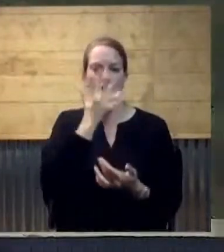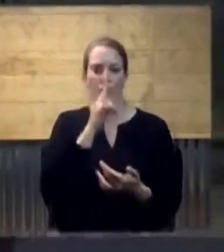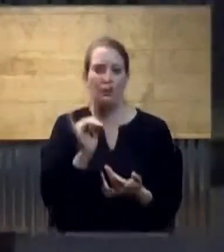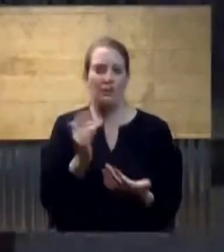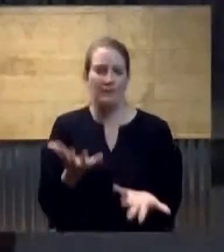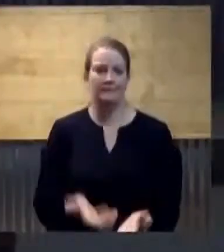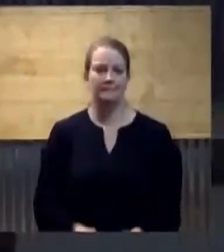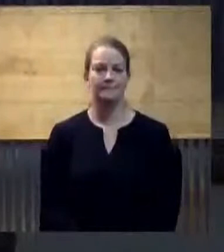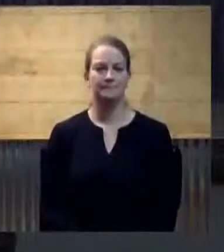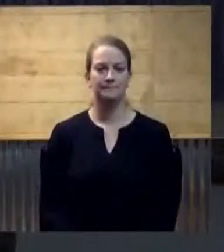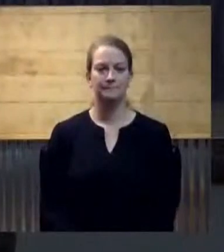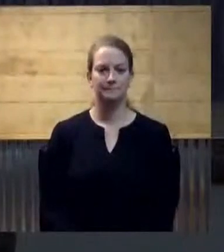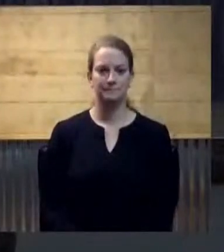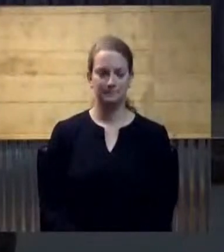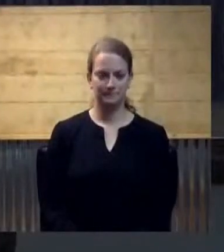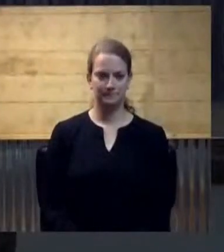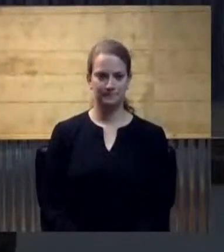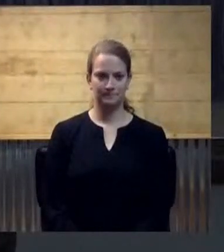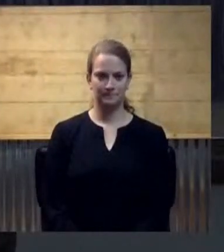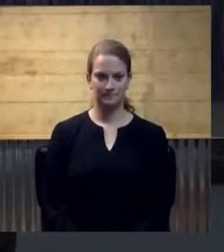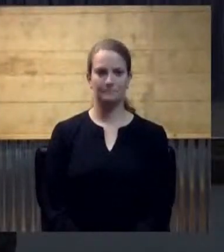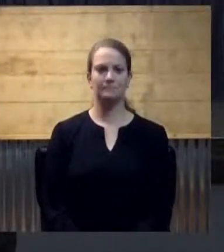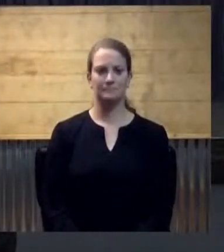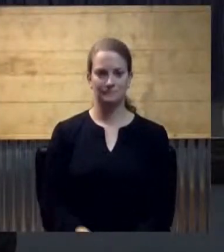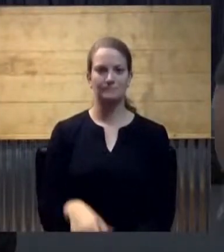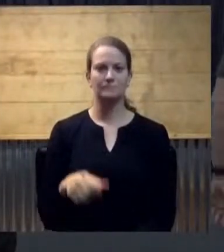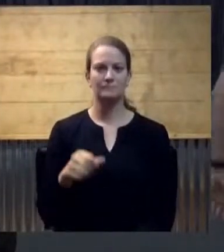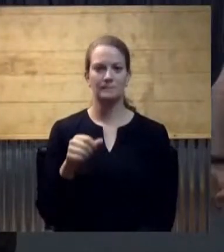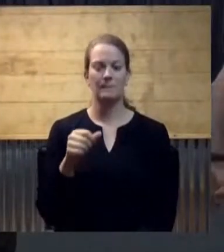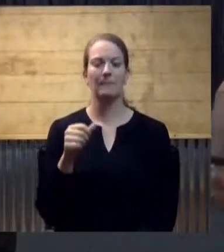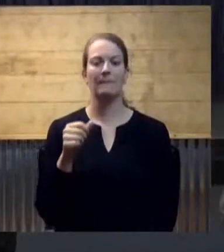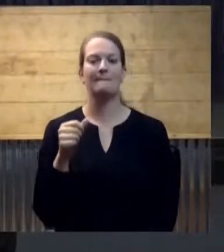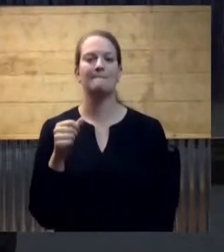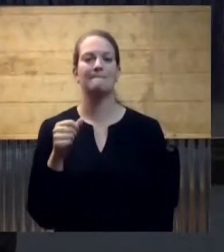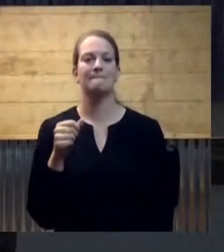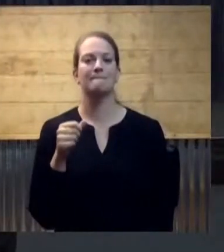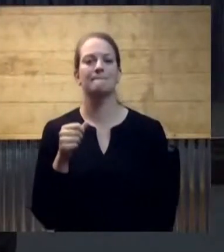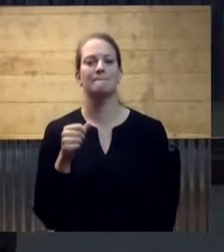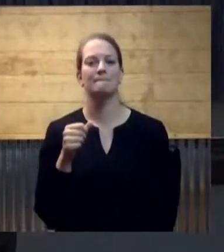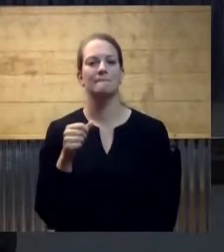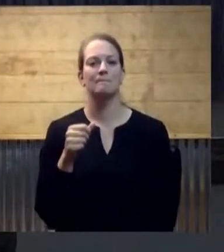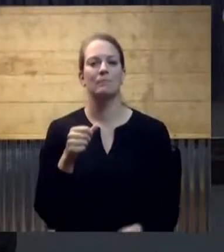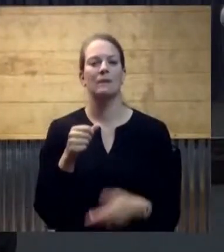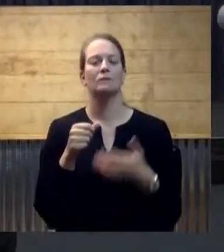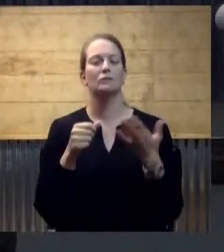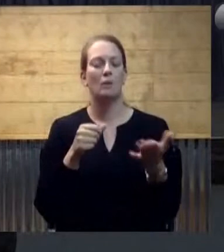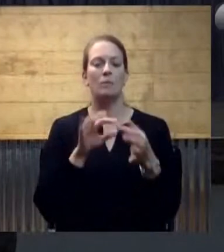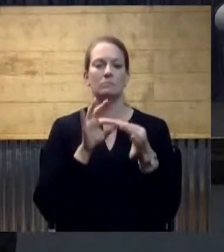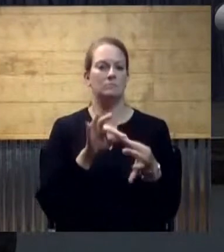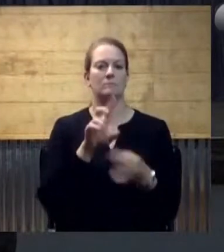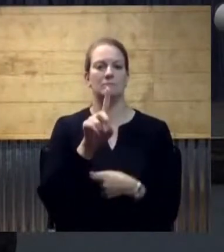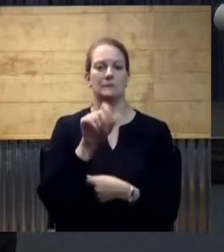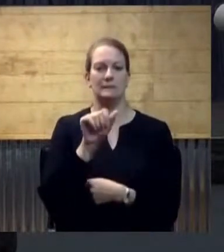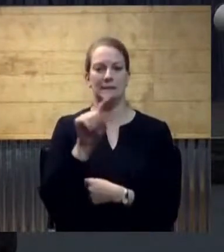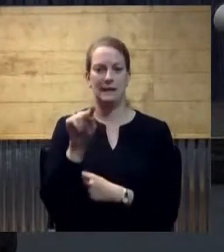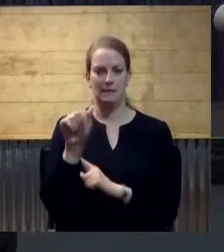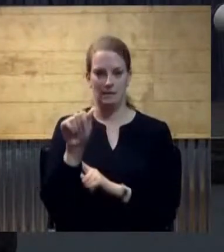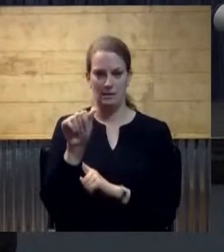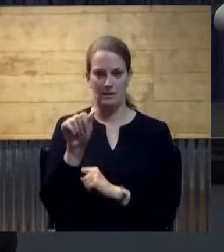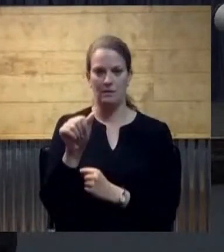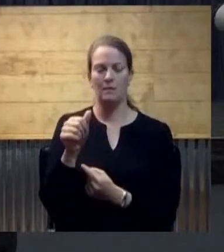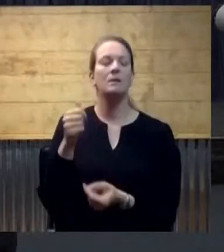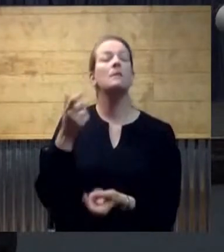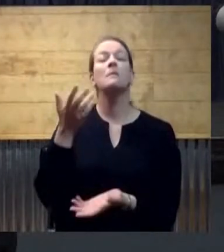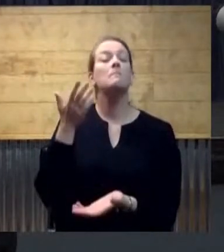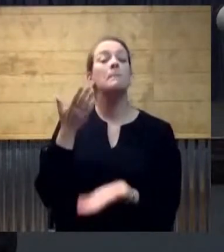your trajectory has been going down for weeks, health data. Given that, doesn't the New York City plan at least seem